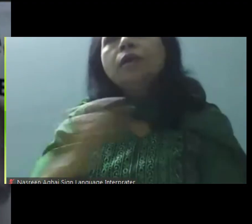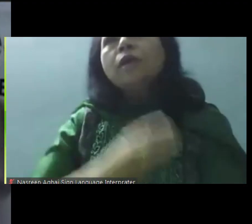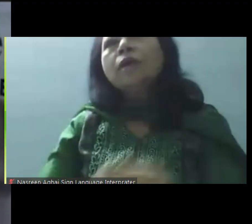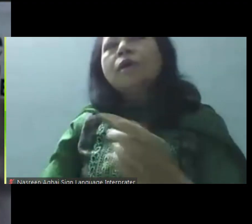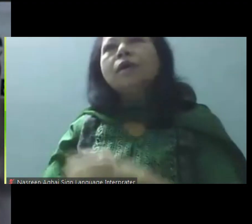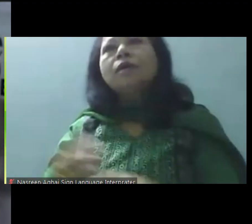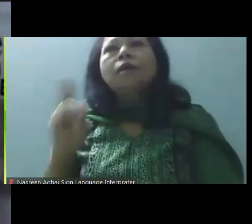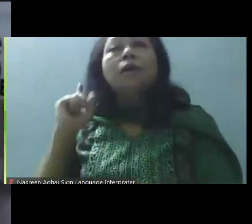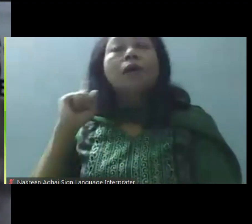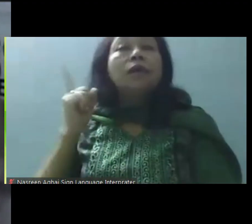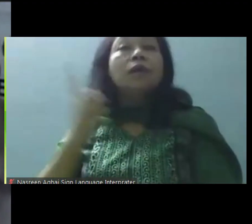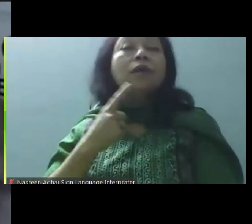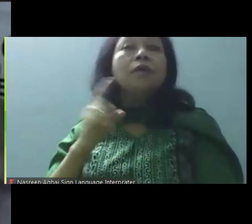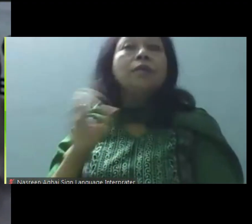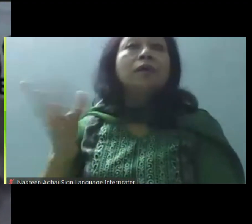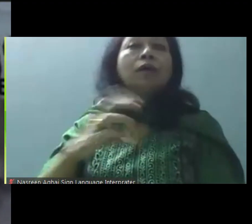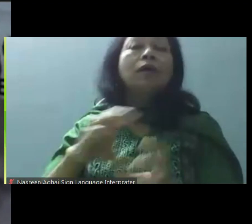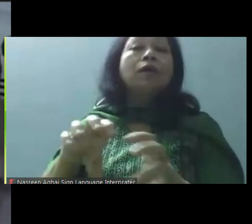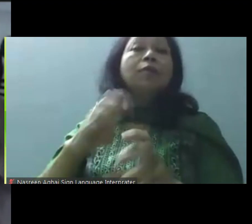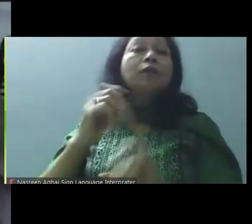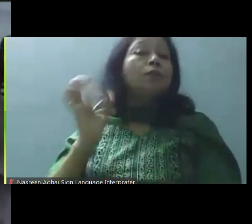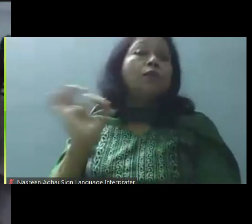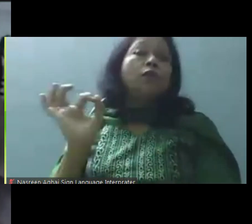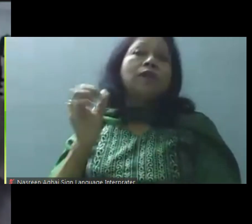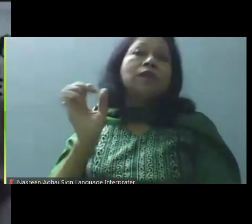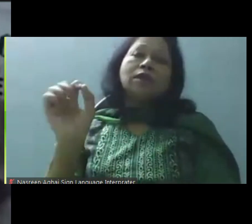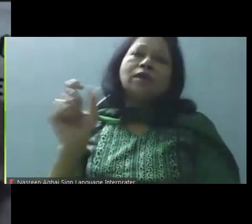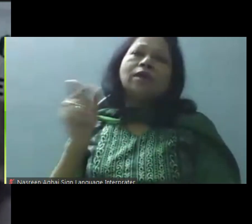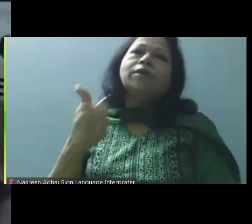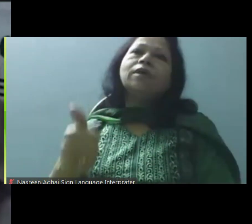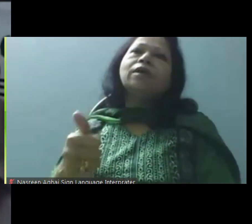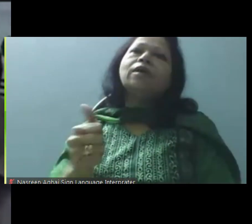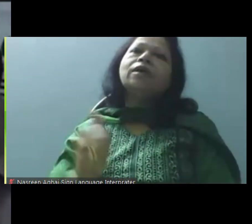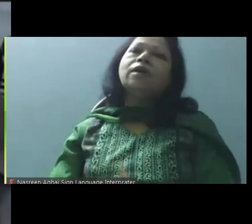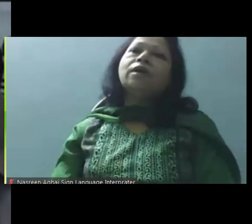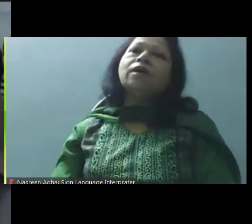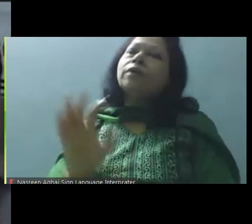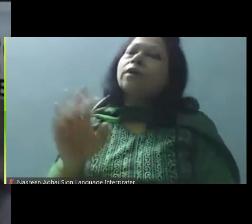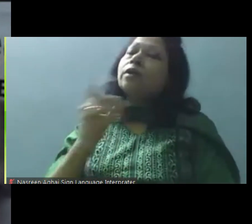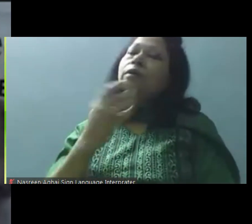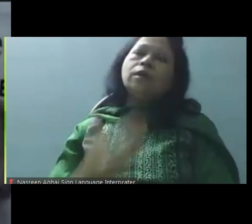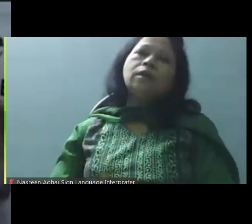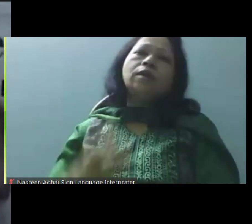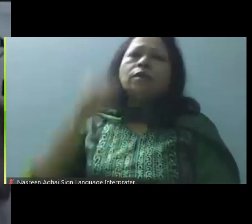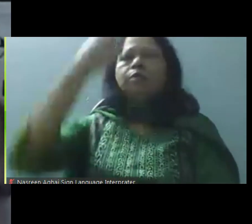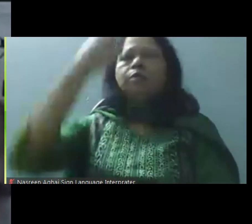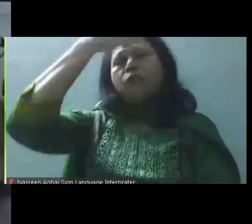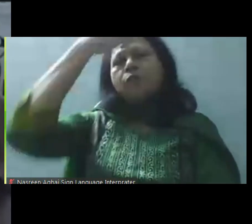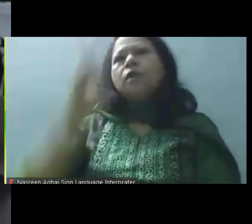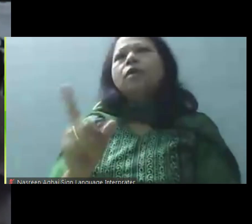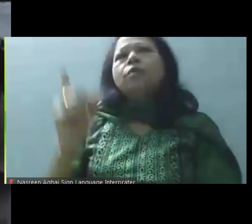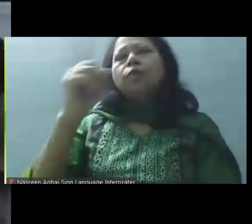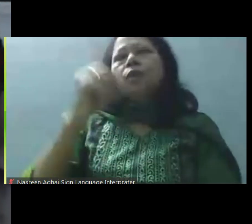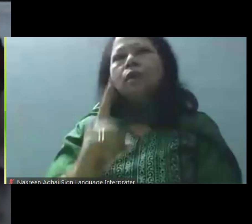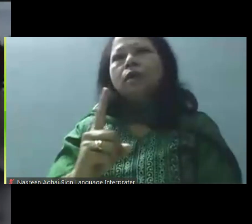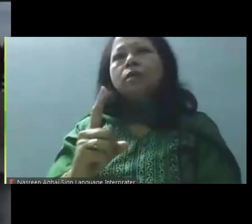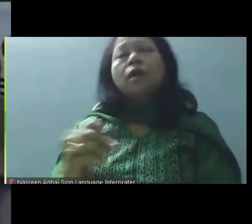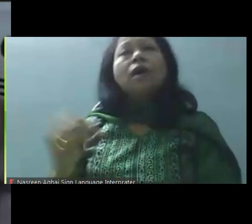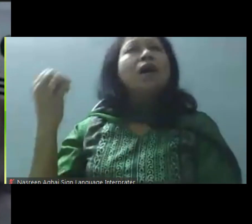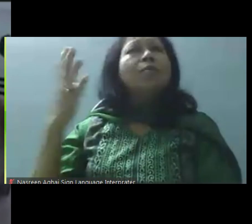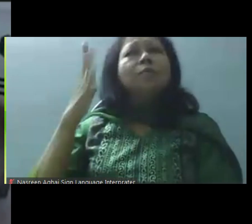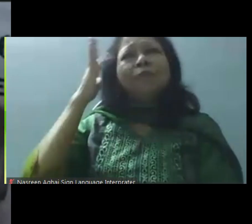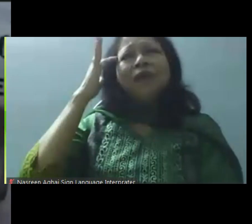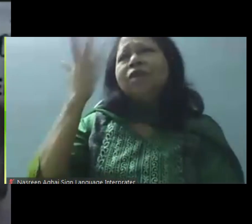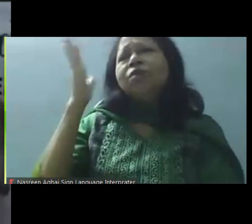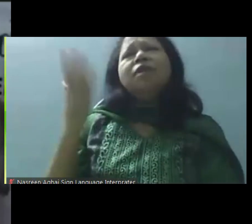well, and there are two definite problems. One is an awareness